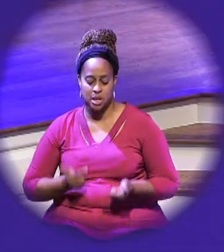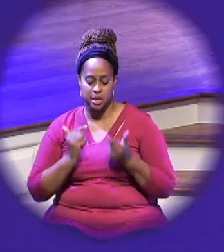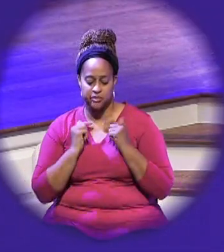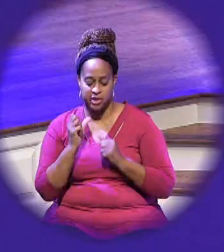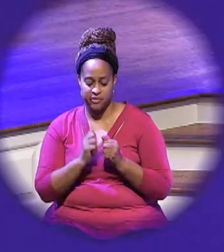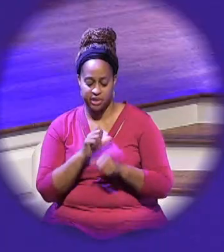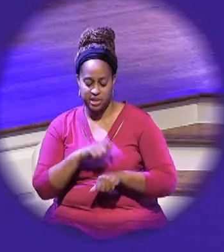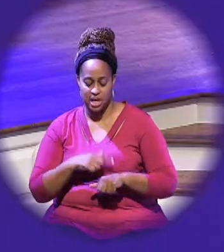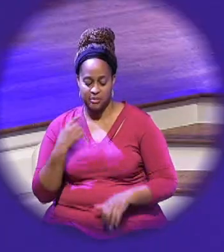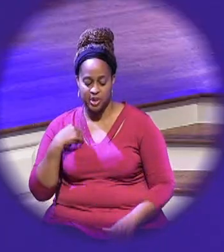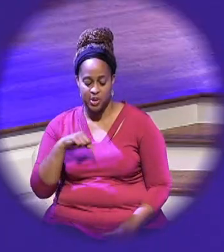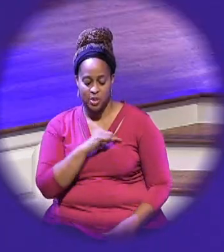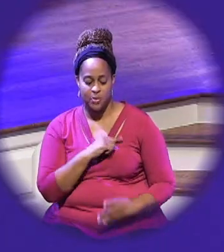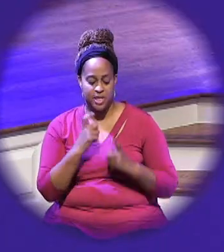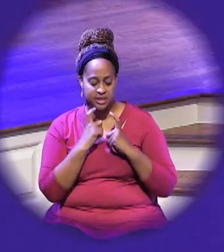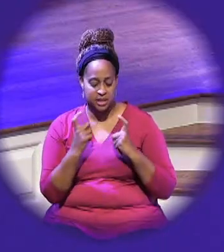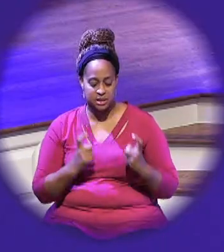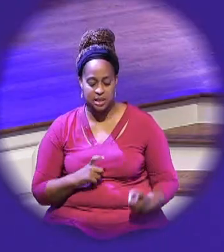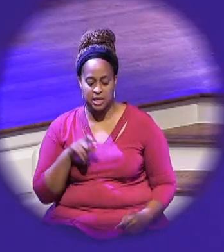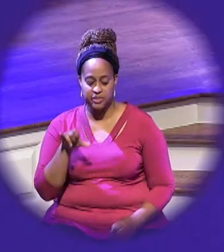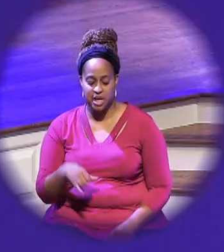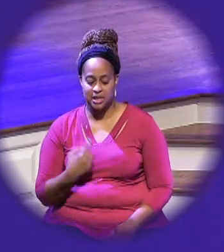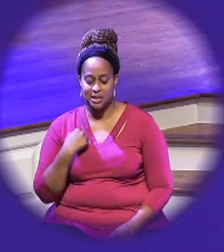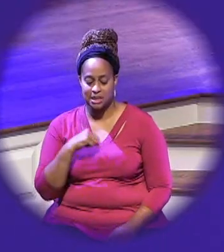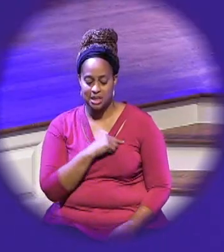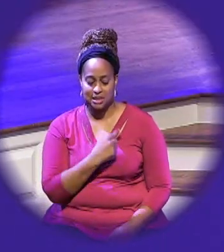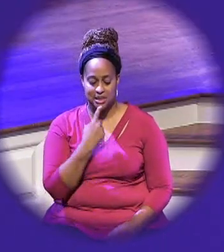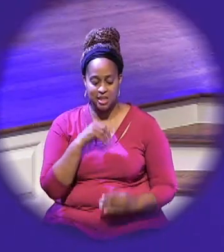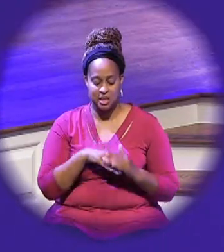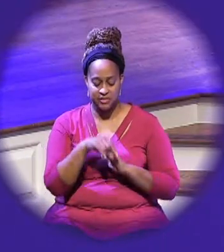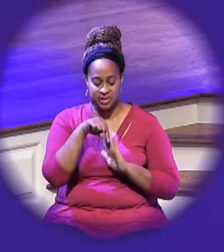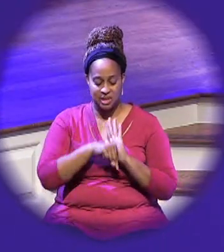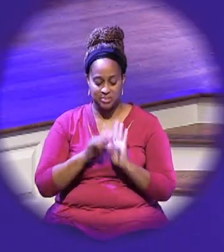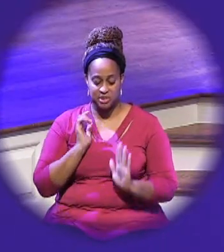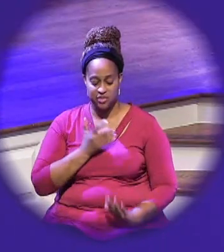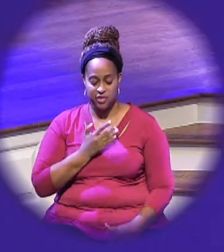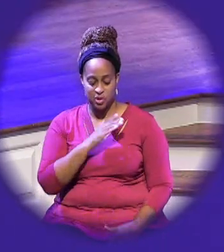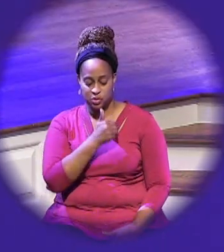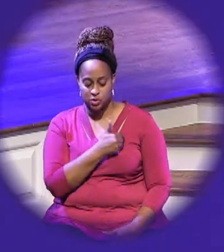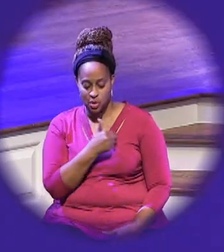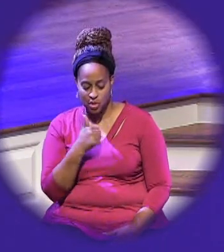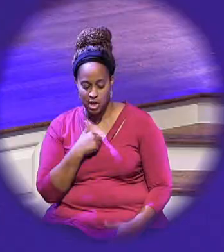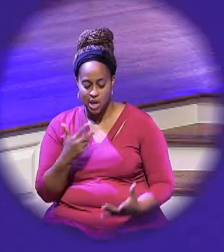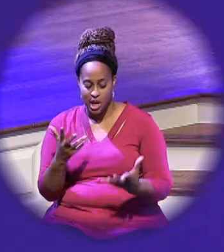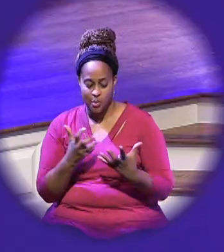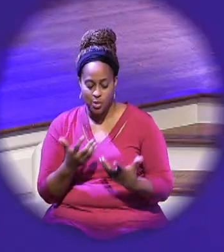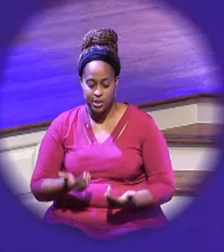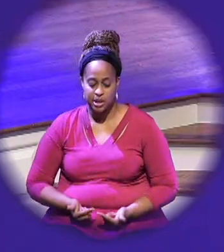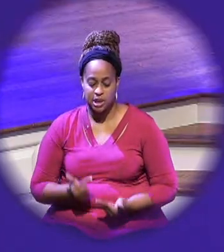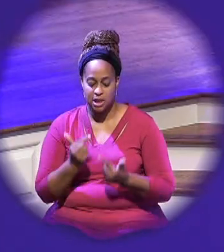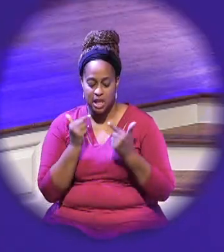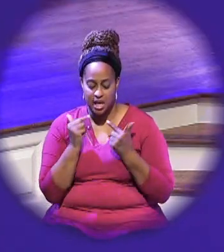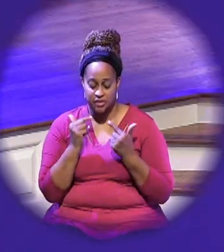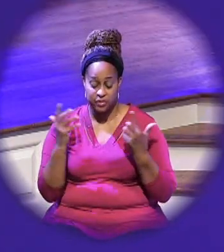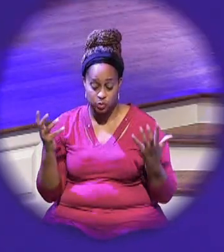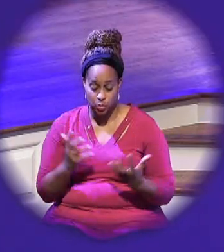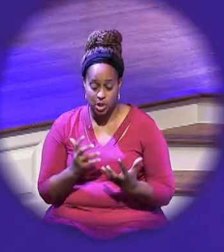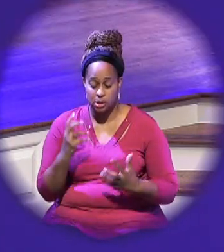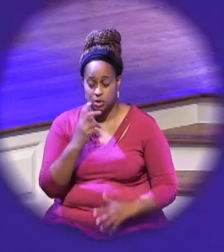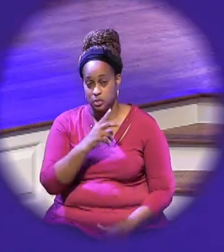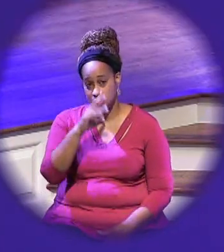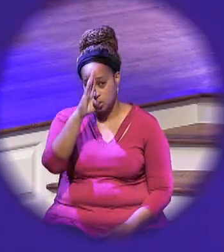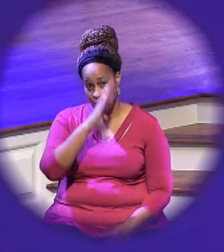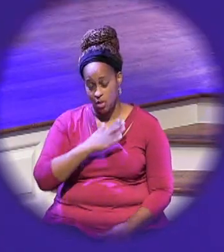we sin, friends, that is us saying in the depths of our soul, what I really want in this life is to go